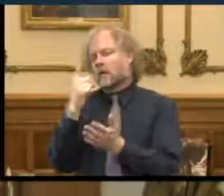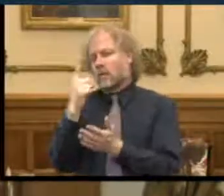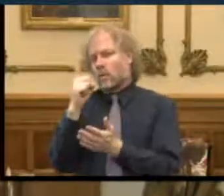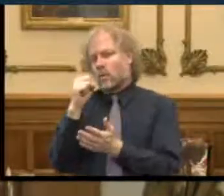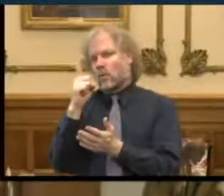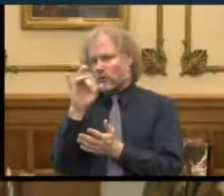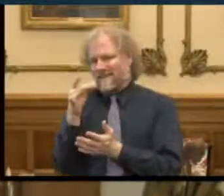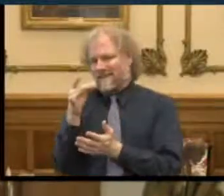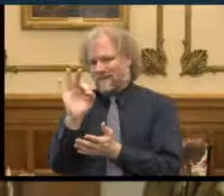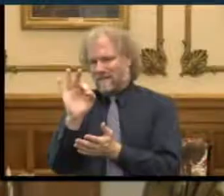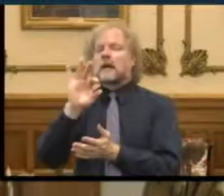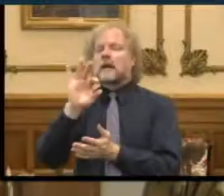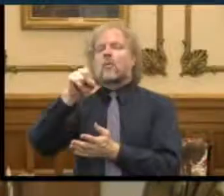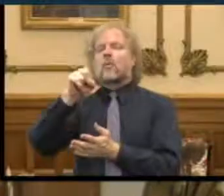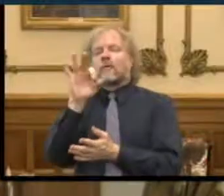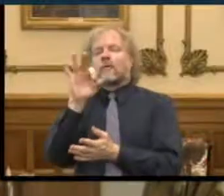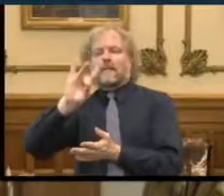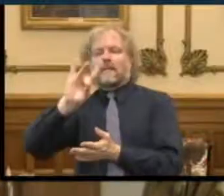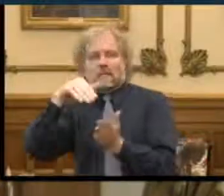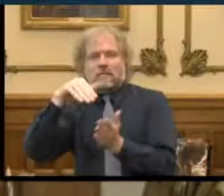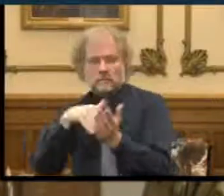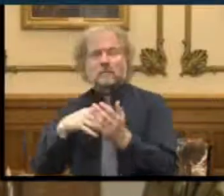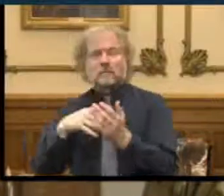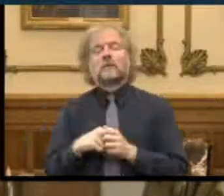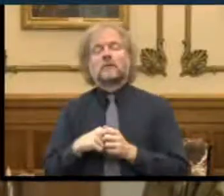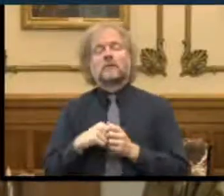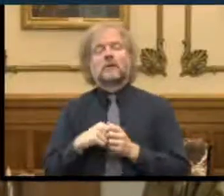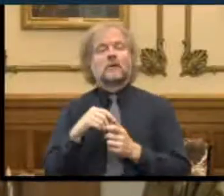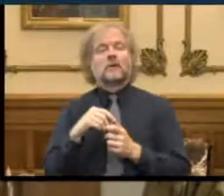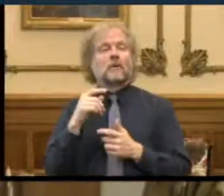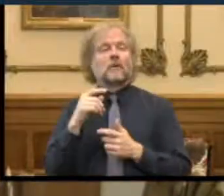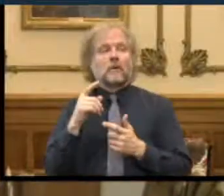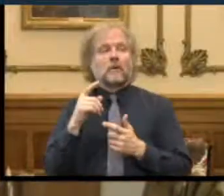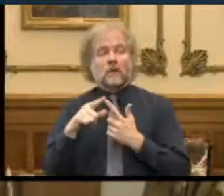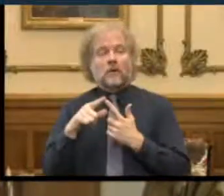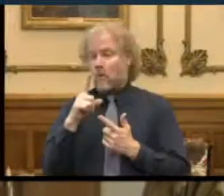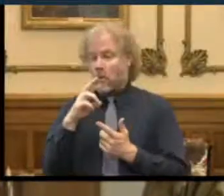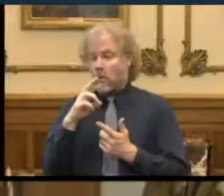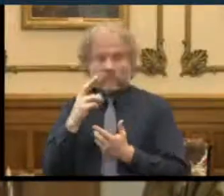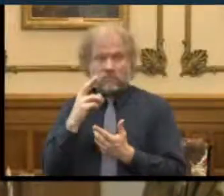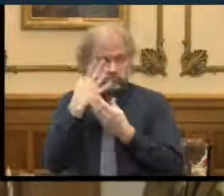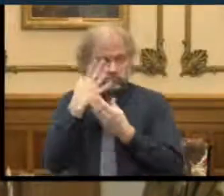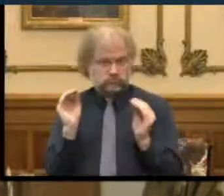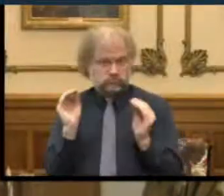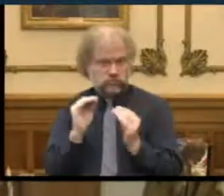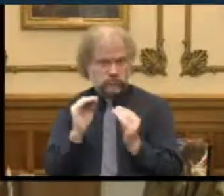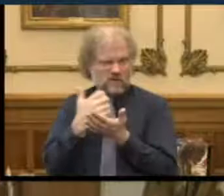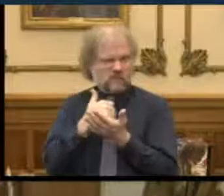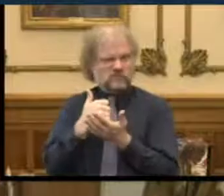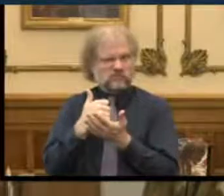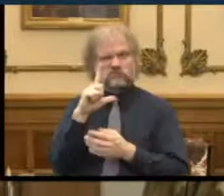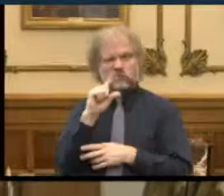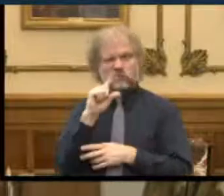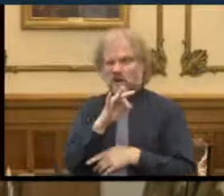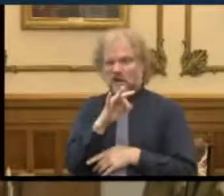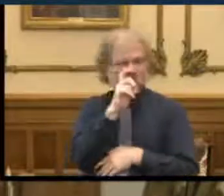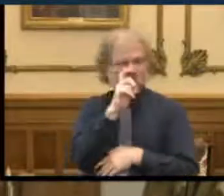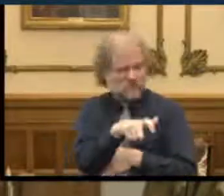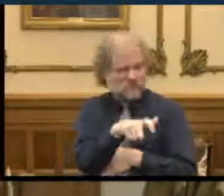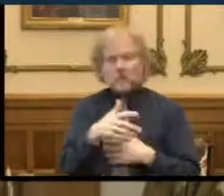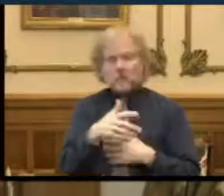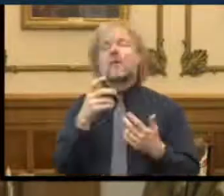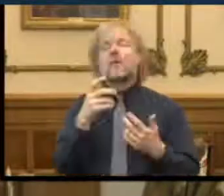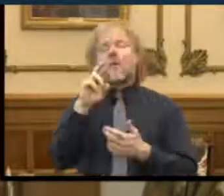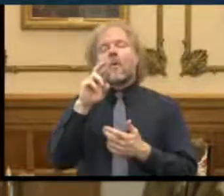$198,000. Or they was not required to report any income in 2019, or they've received